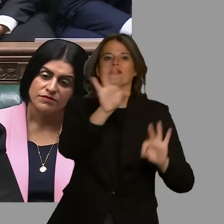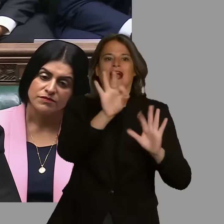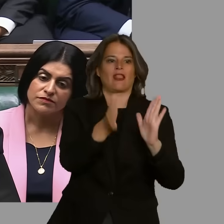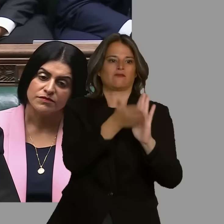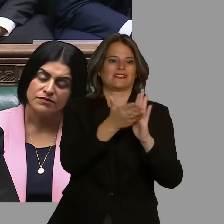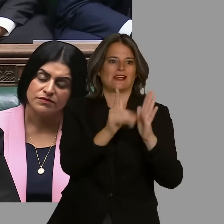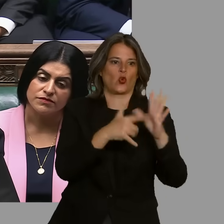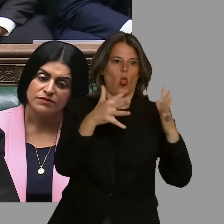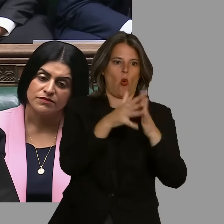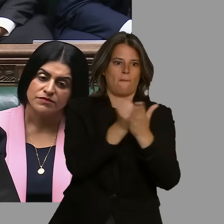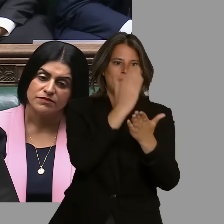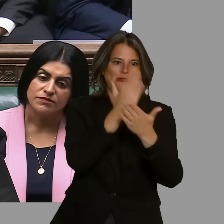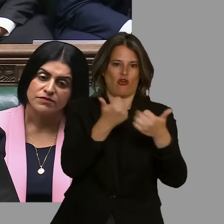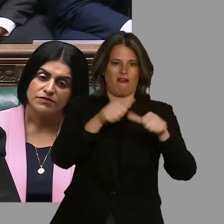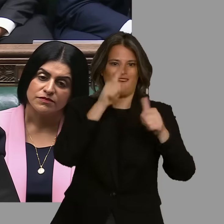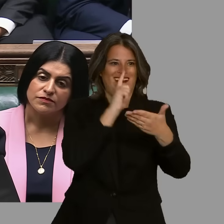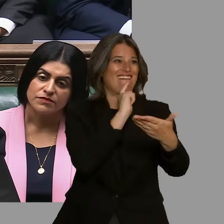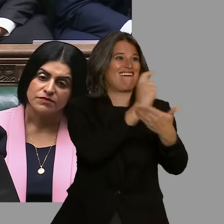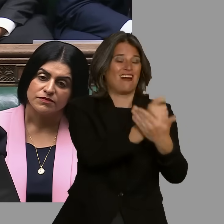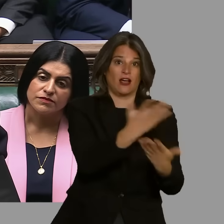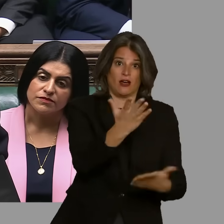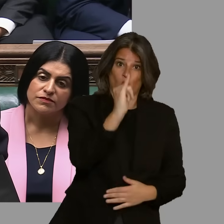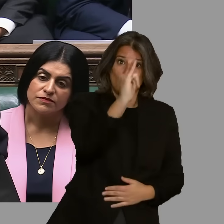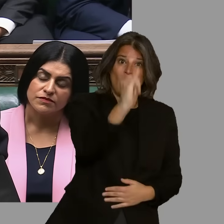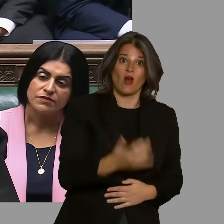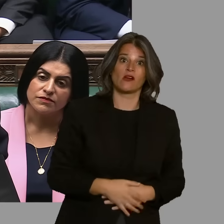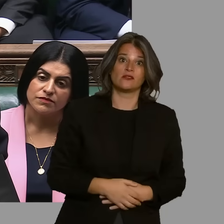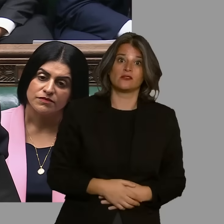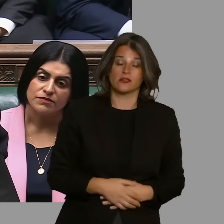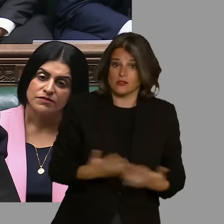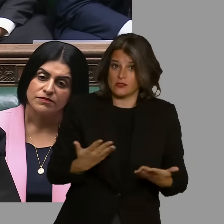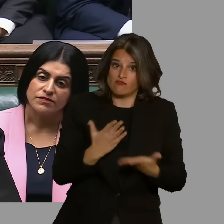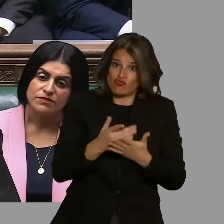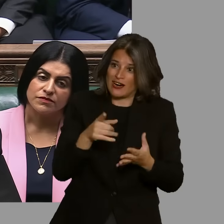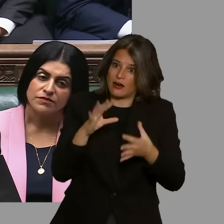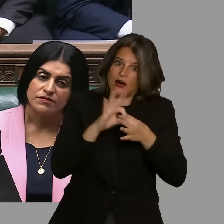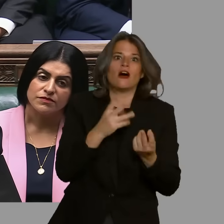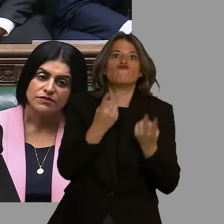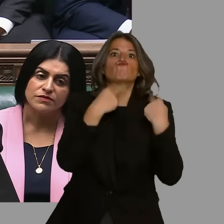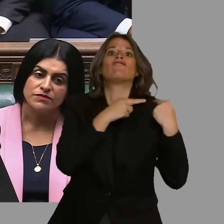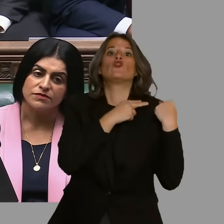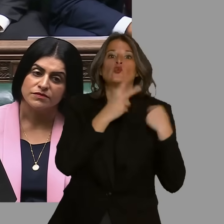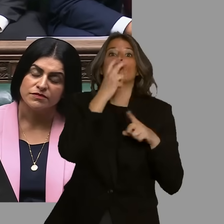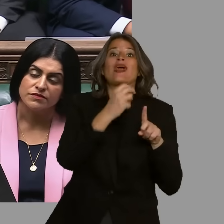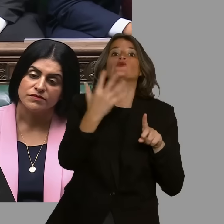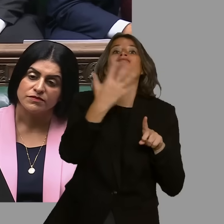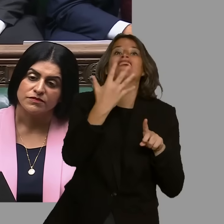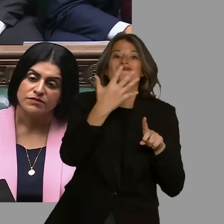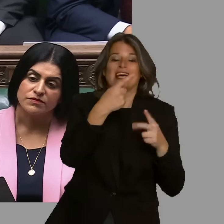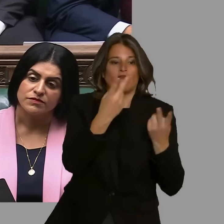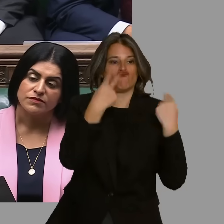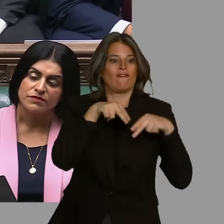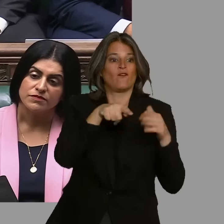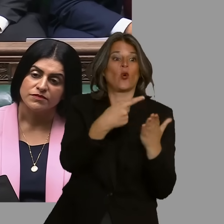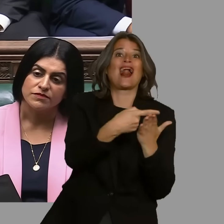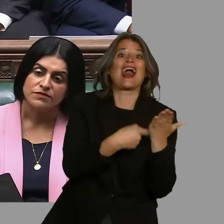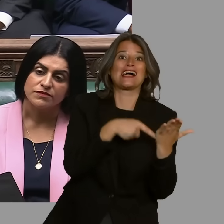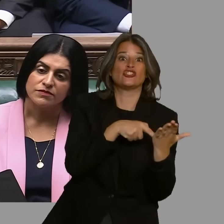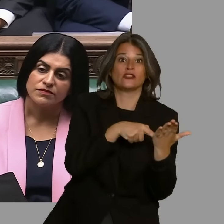change the law. Had they done that more quickly, this case would have proceeded. It was their failure, and they're just slinging